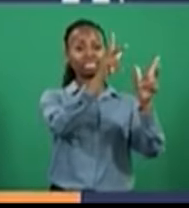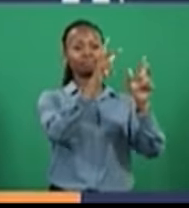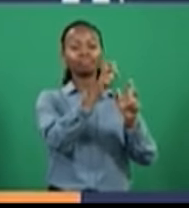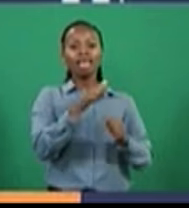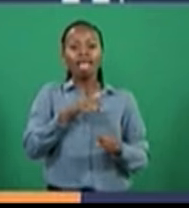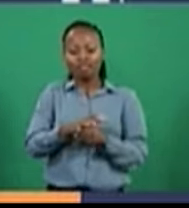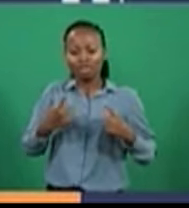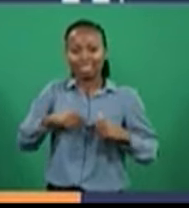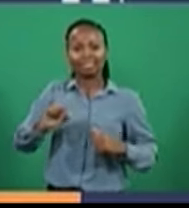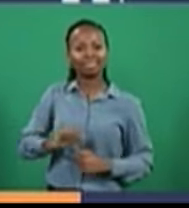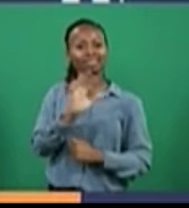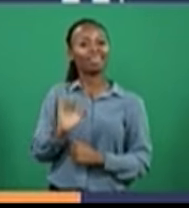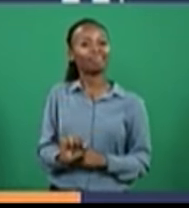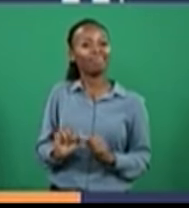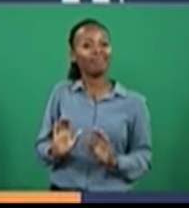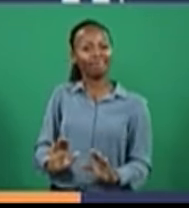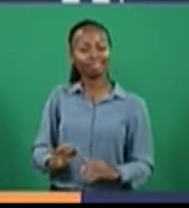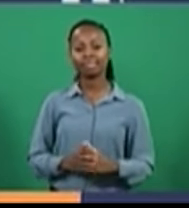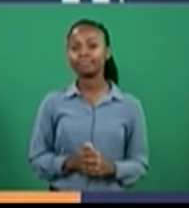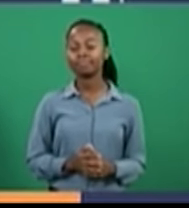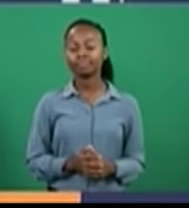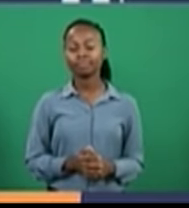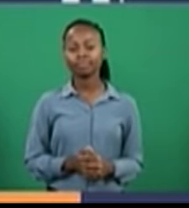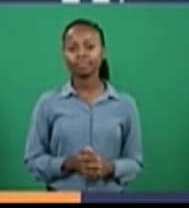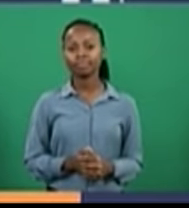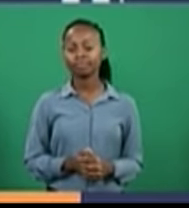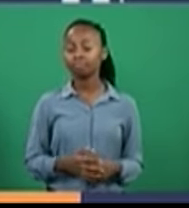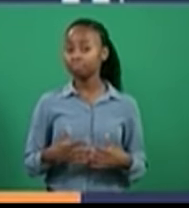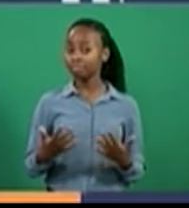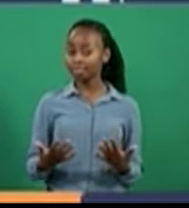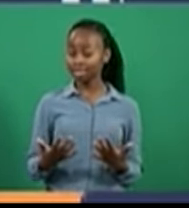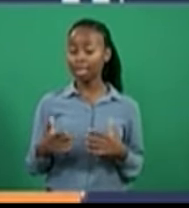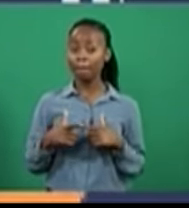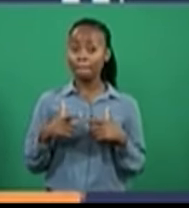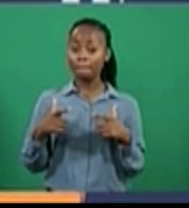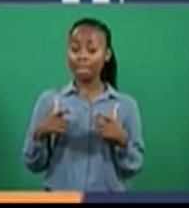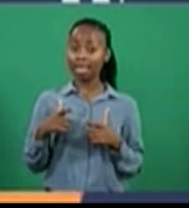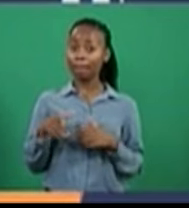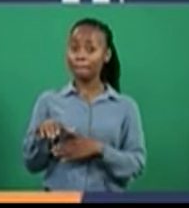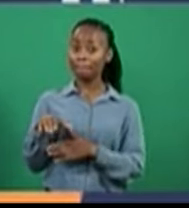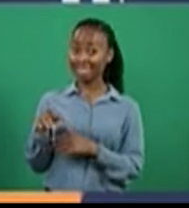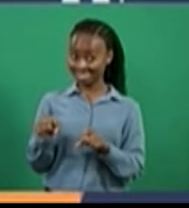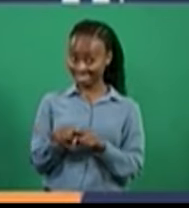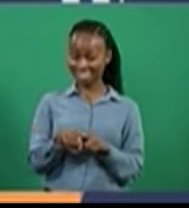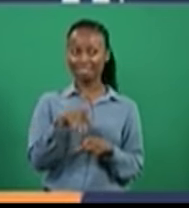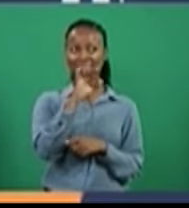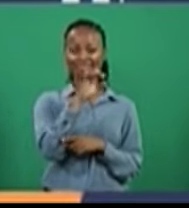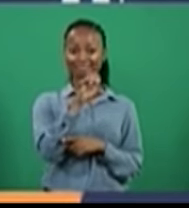so, what the major central banks do, including the Fed,